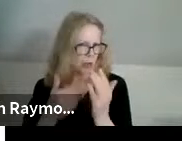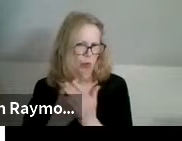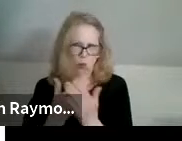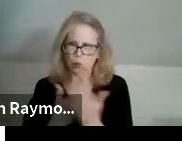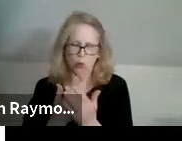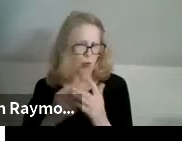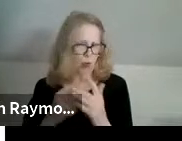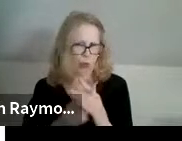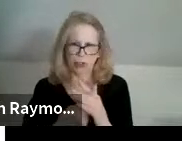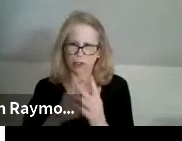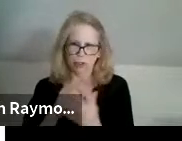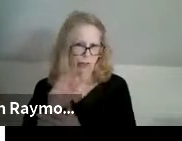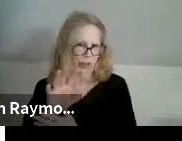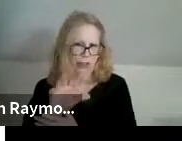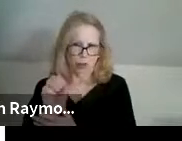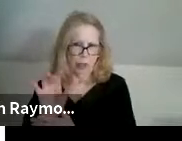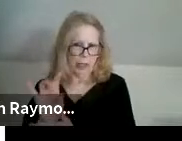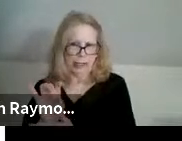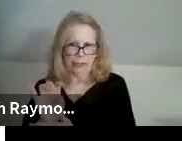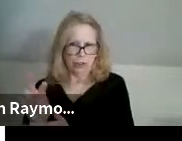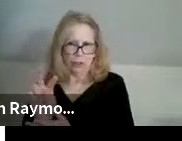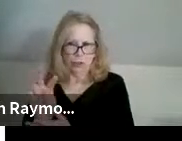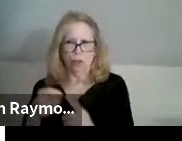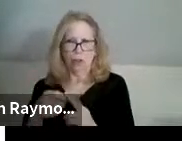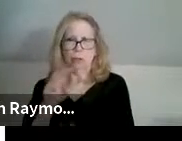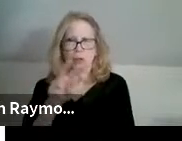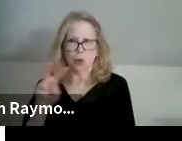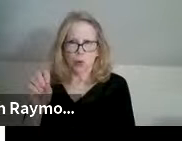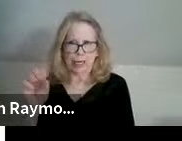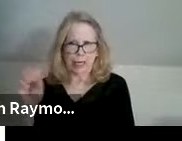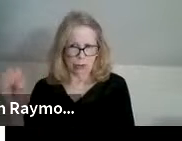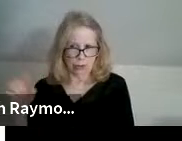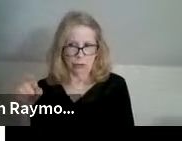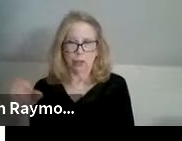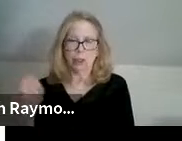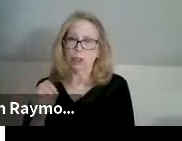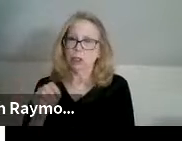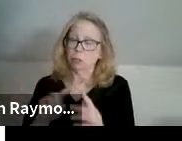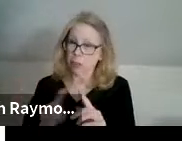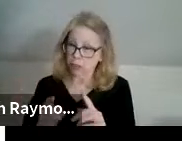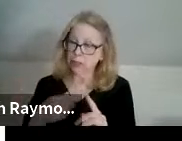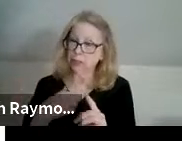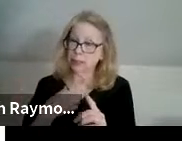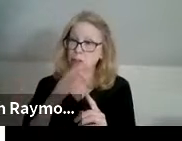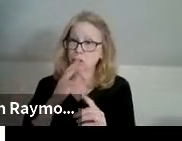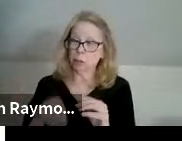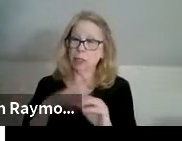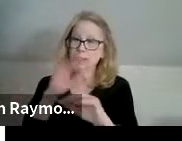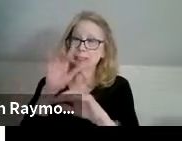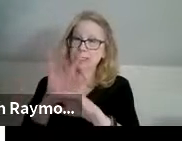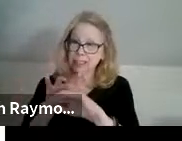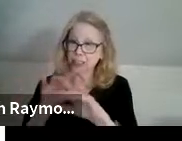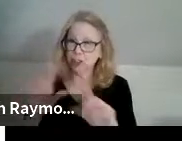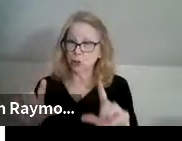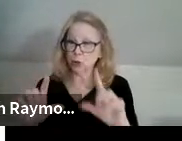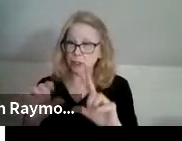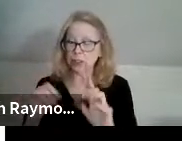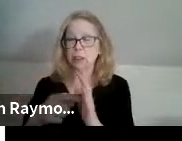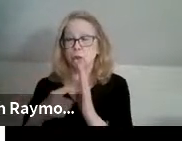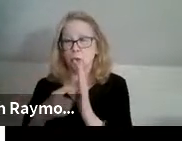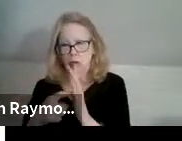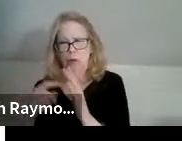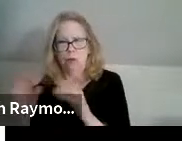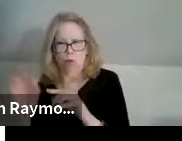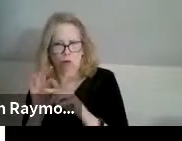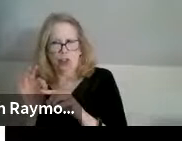original 508 from 2000. There isn't a specific requirement about how touchscreens. There's the requirement for the functionality.